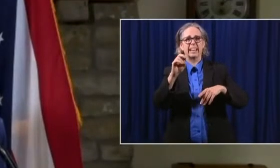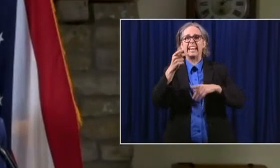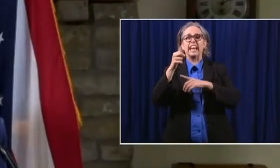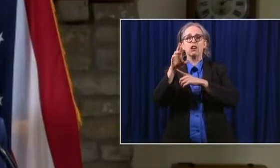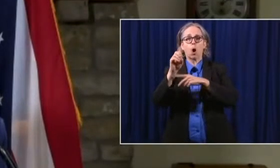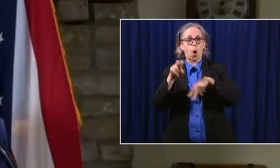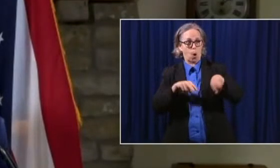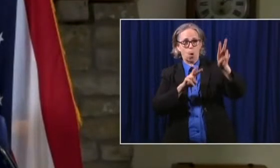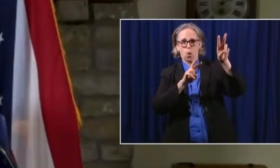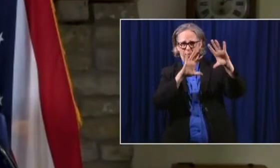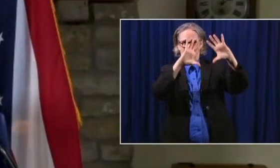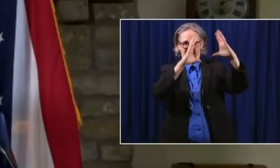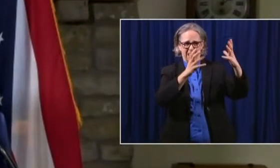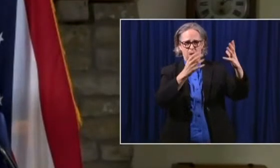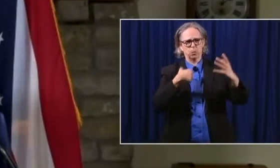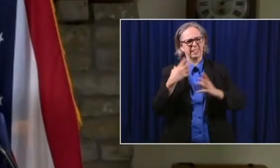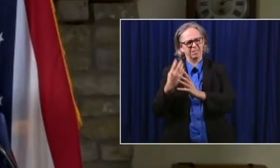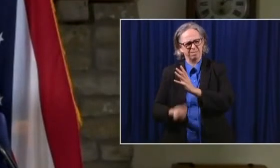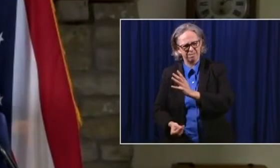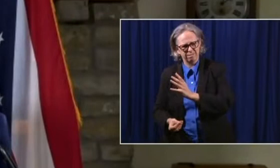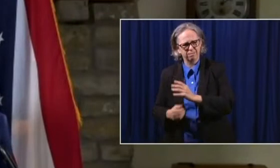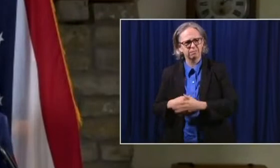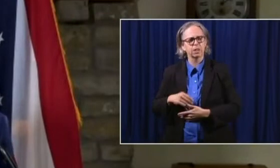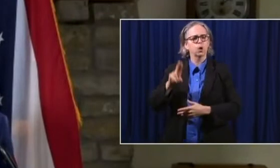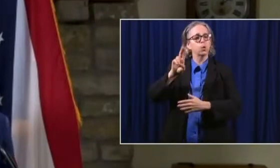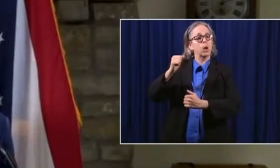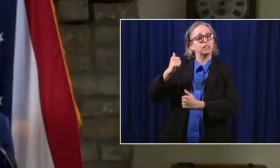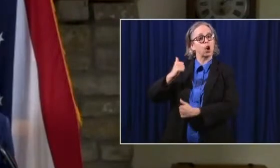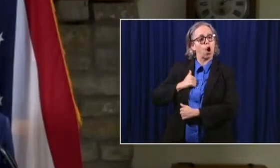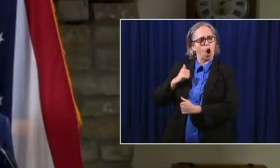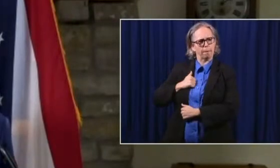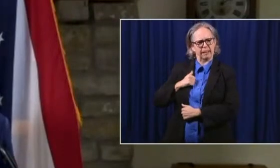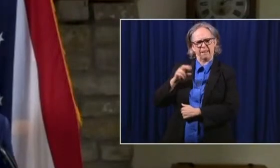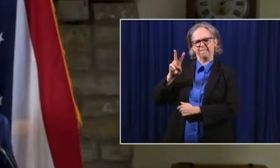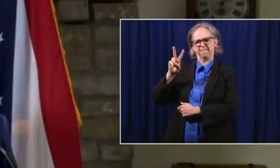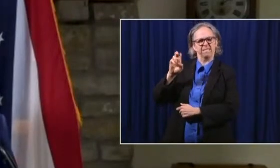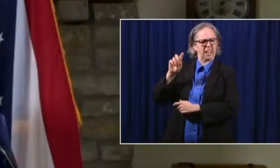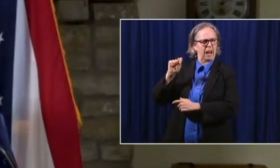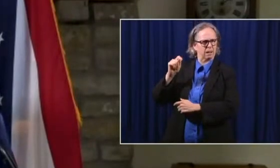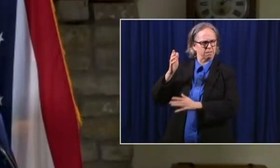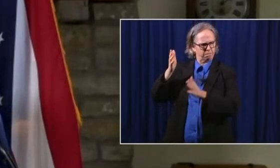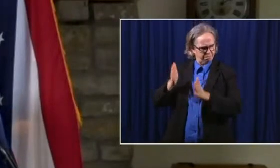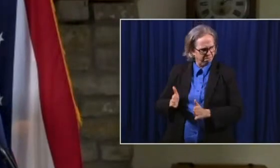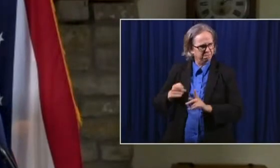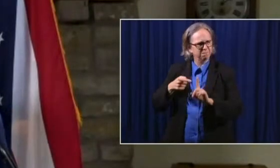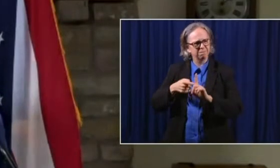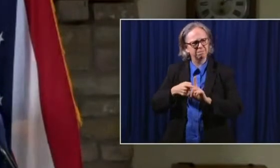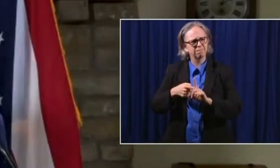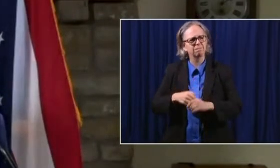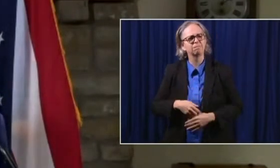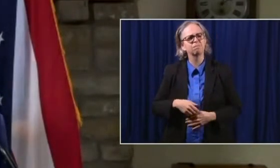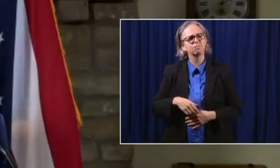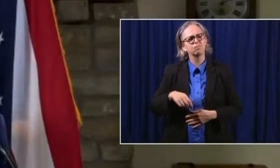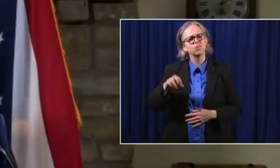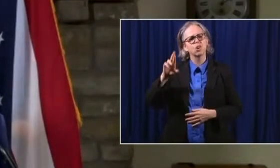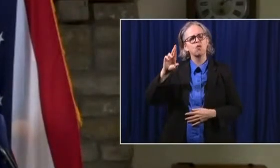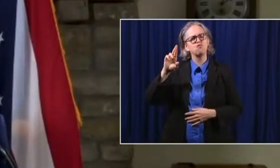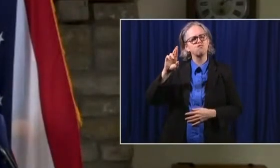States Army veteran and Medal of Honor recipient, Ronald Rosser.